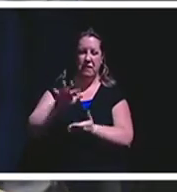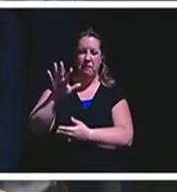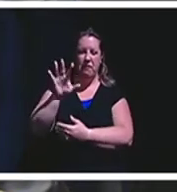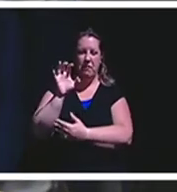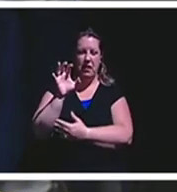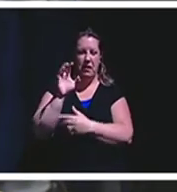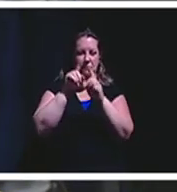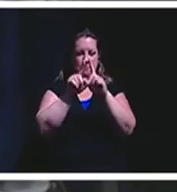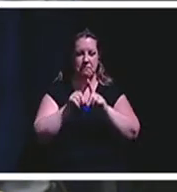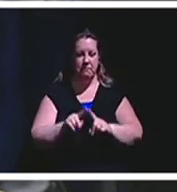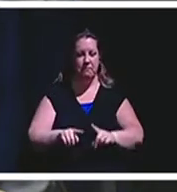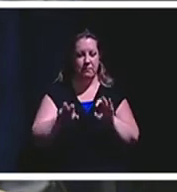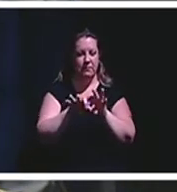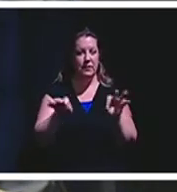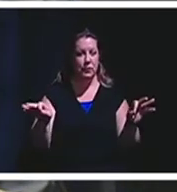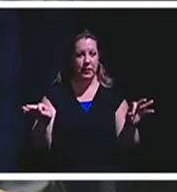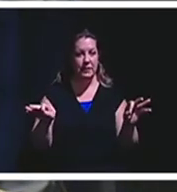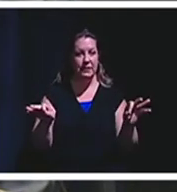degrees.